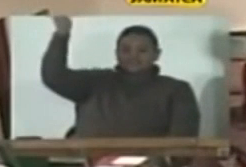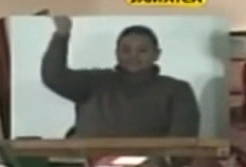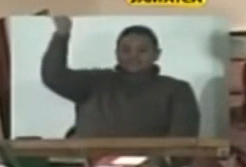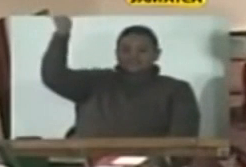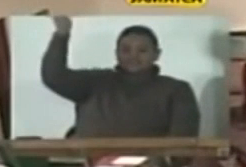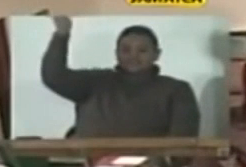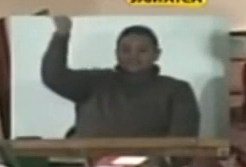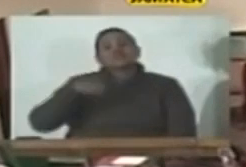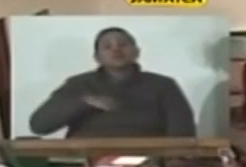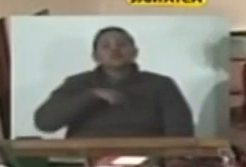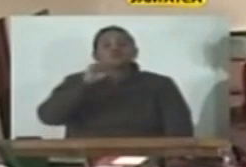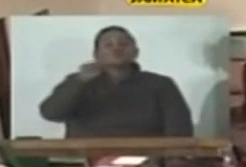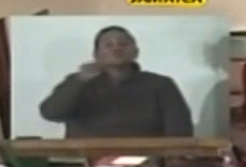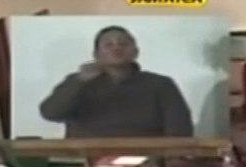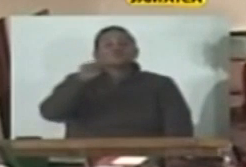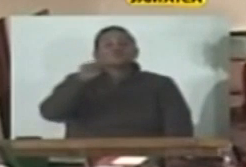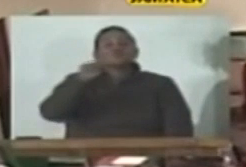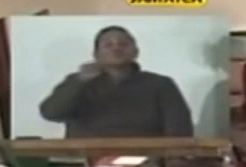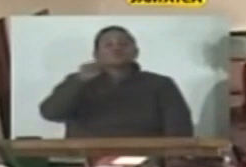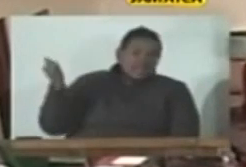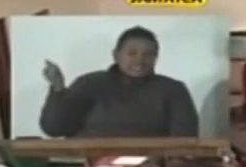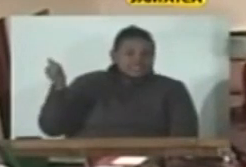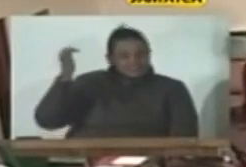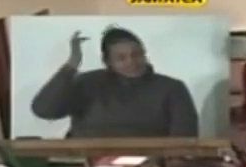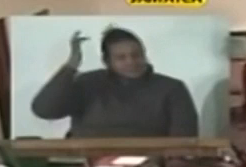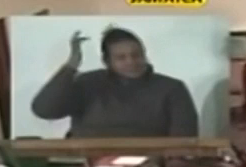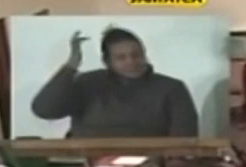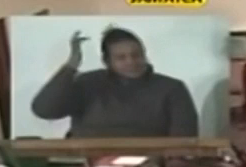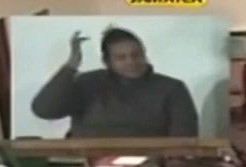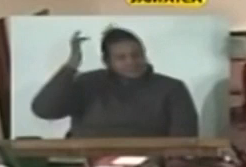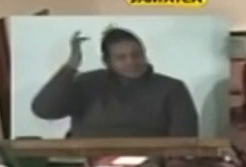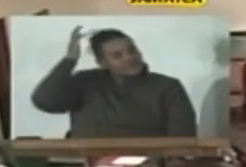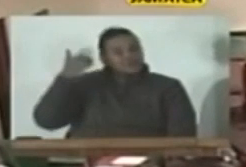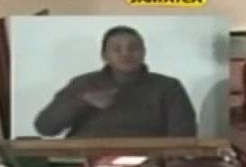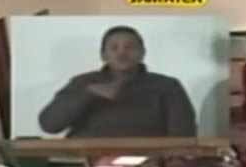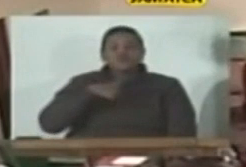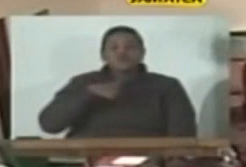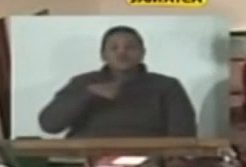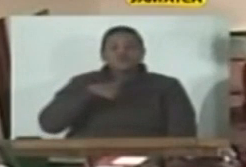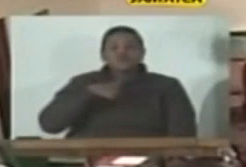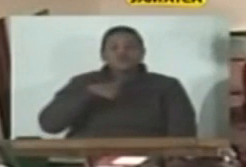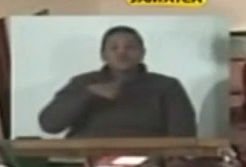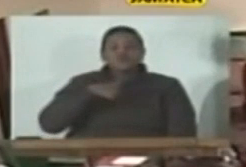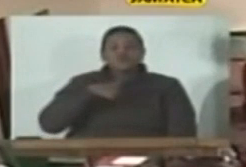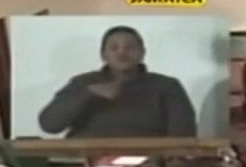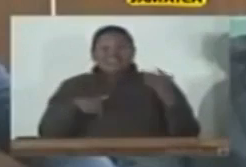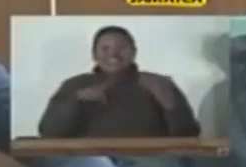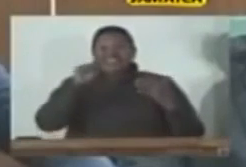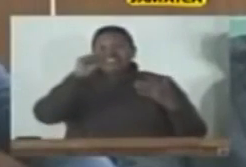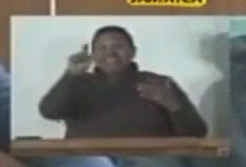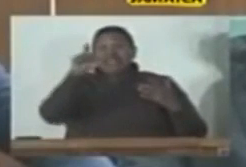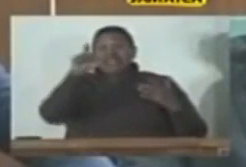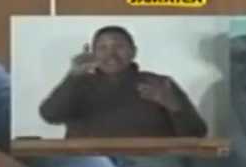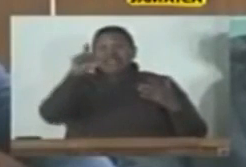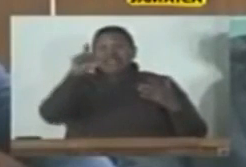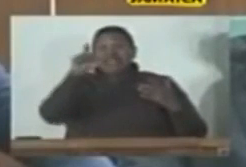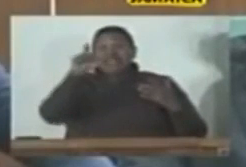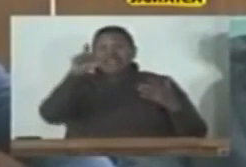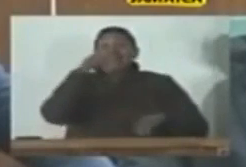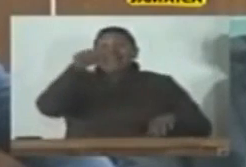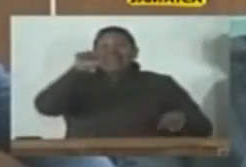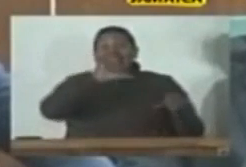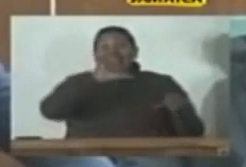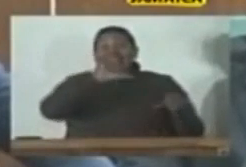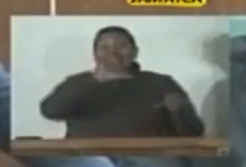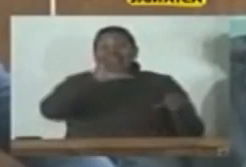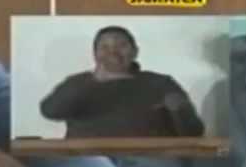that part of this, the taxes that are on gas, was to finance a hedging insurance arrangement to protect Jamaicans